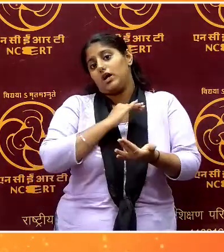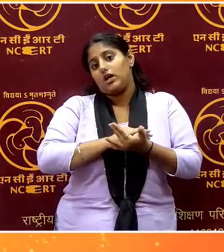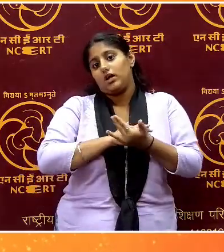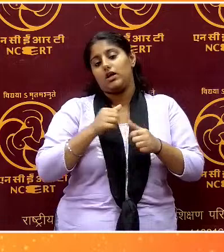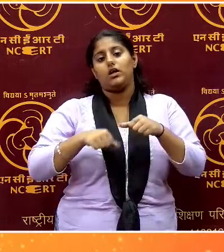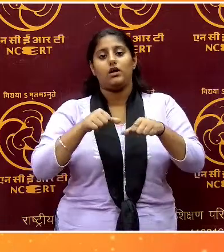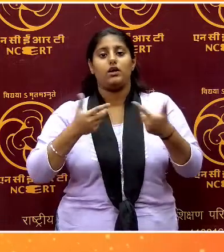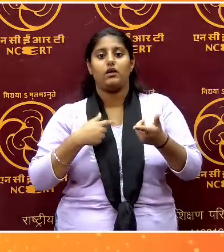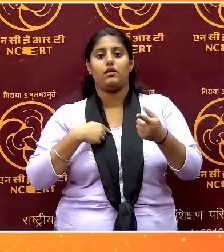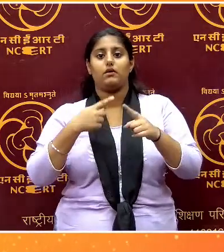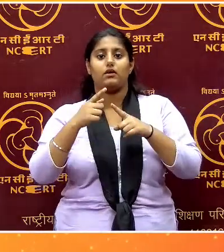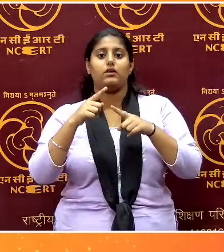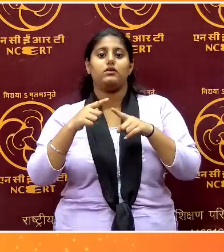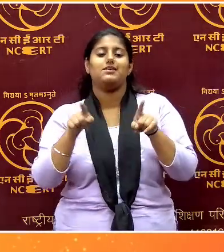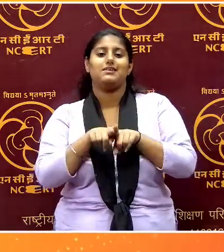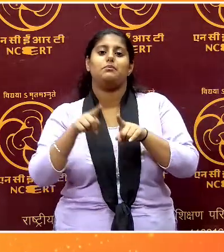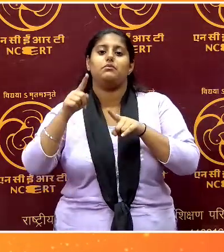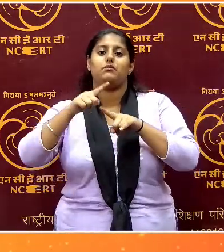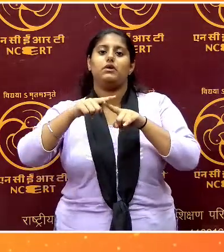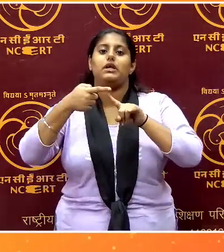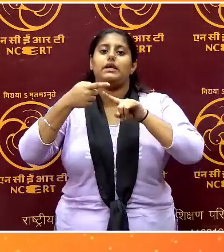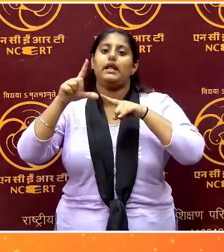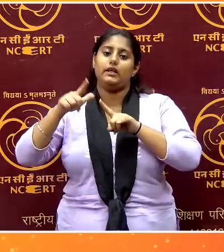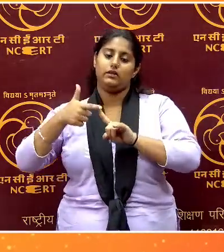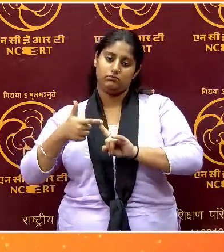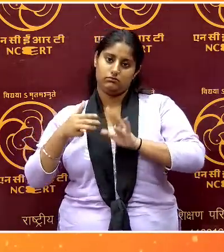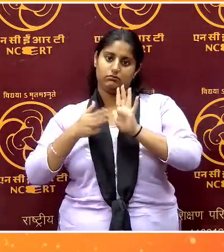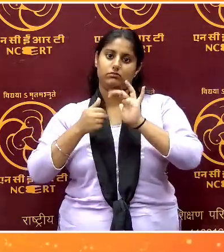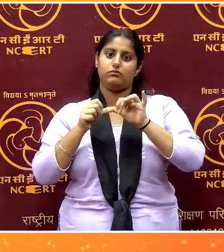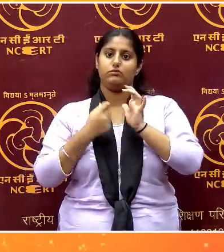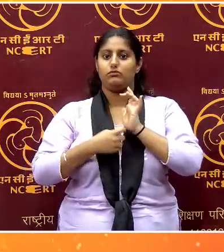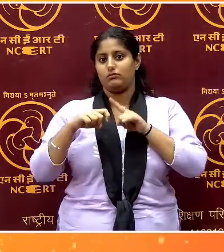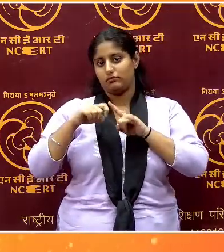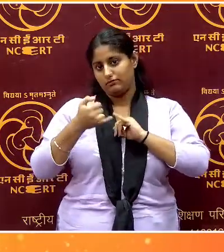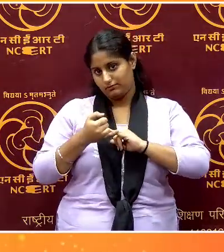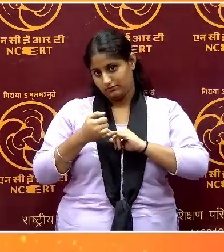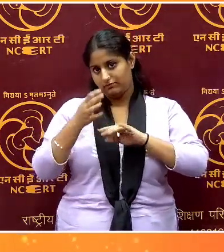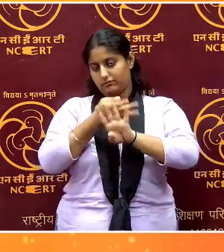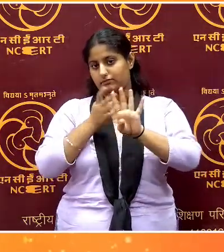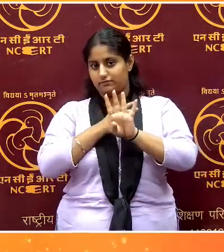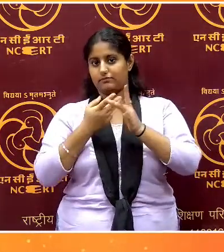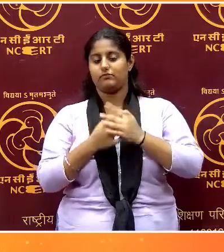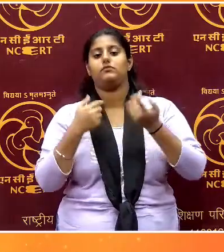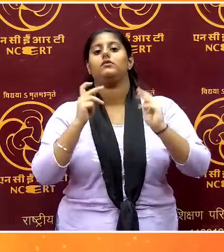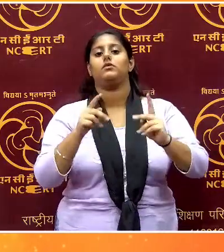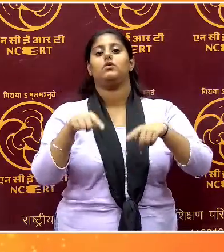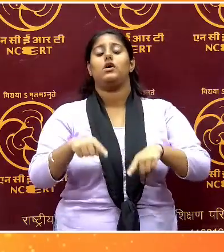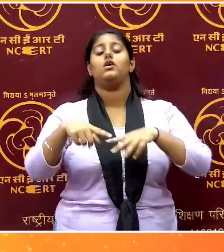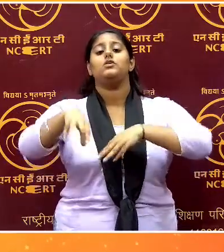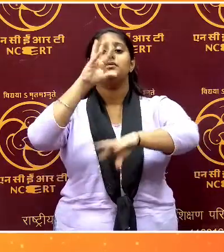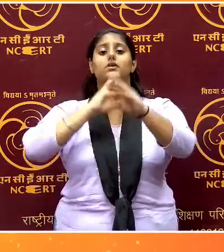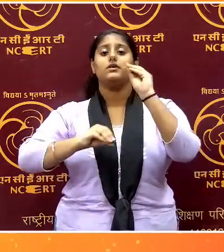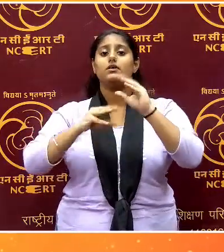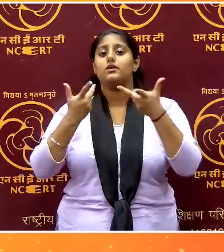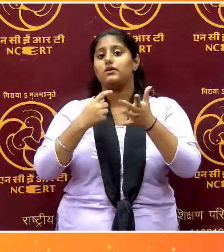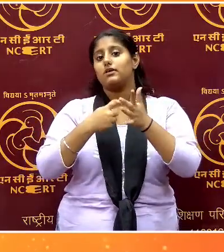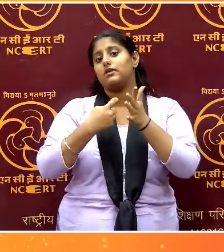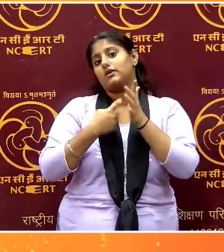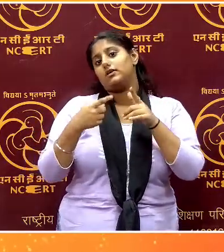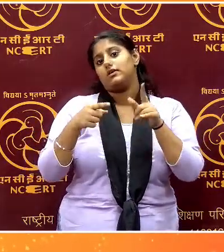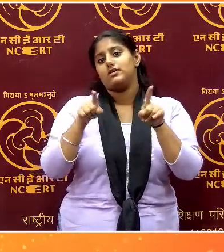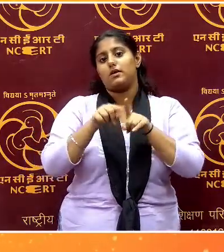it with the help of tally marks. Okay. Okay. And today they are going to learn how to represent data with the